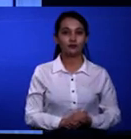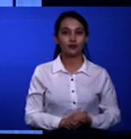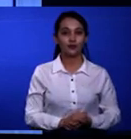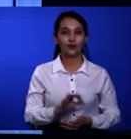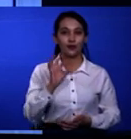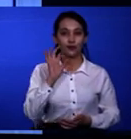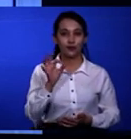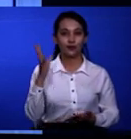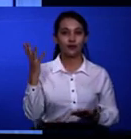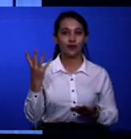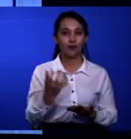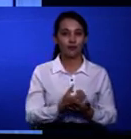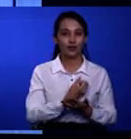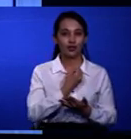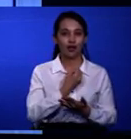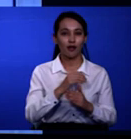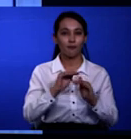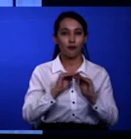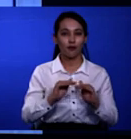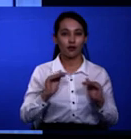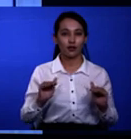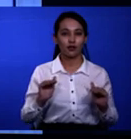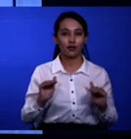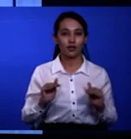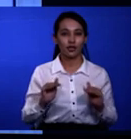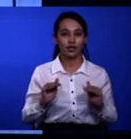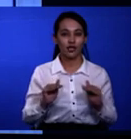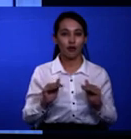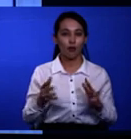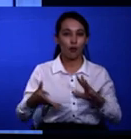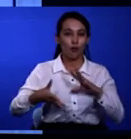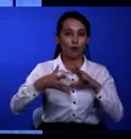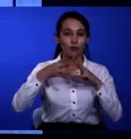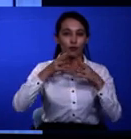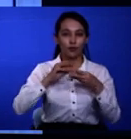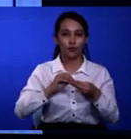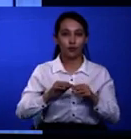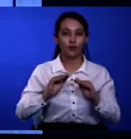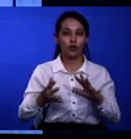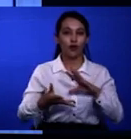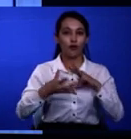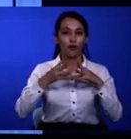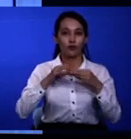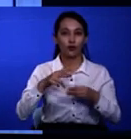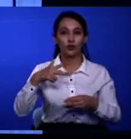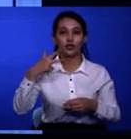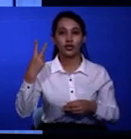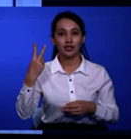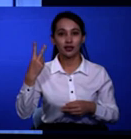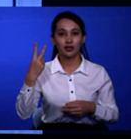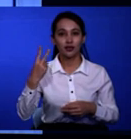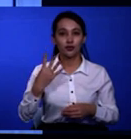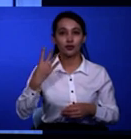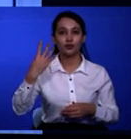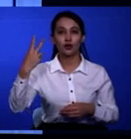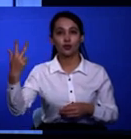To'g'ri aytdingiz. O'quvchilar sonidan o'quvchilar soni 32 nafar. 4